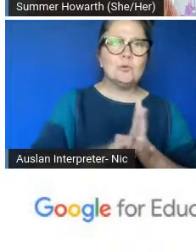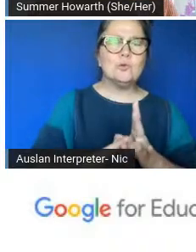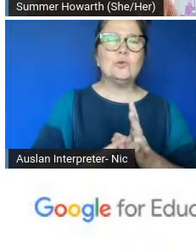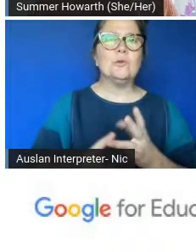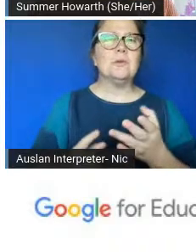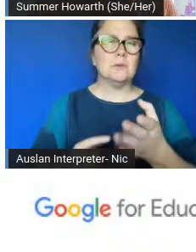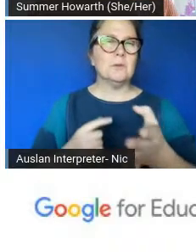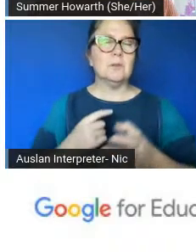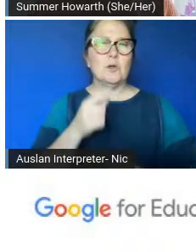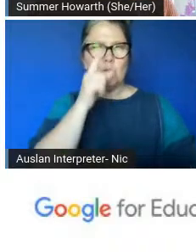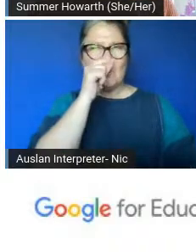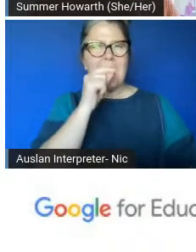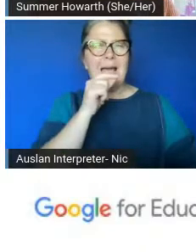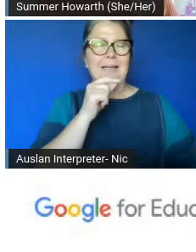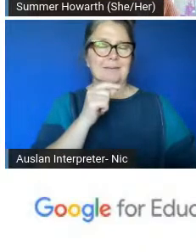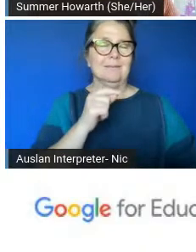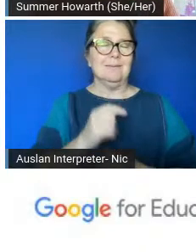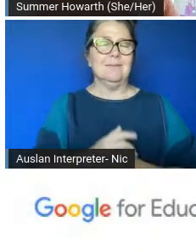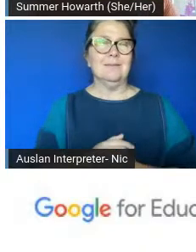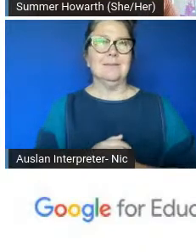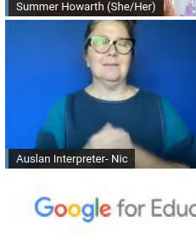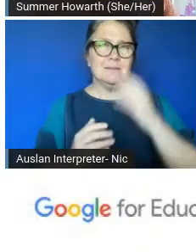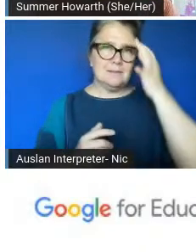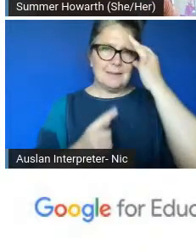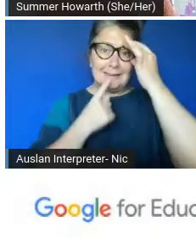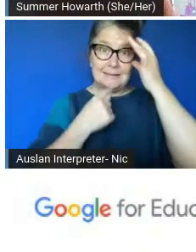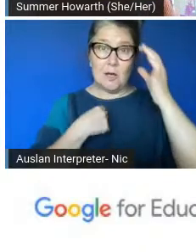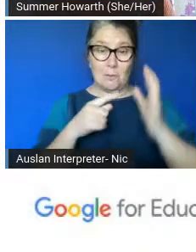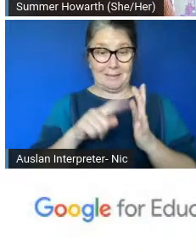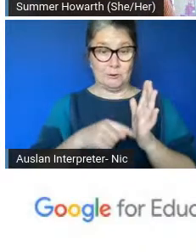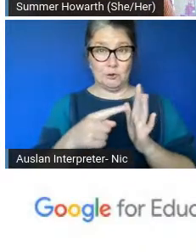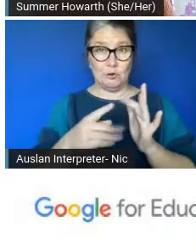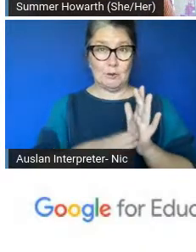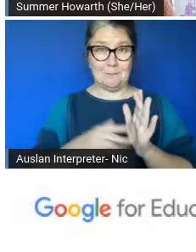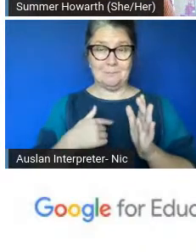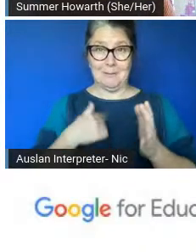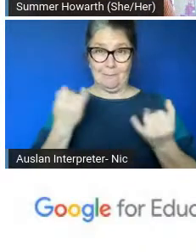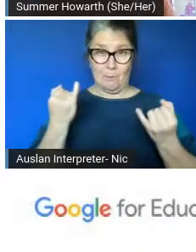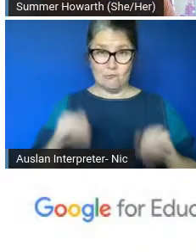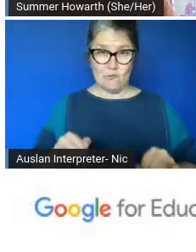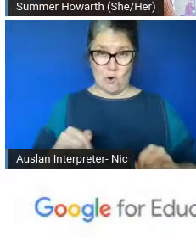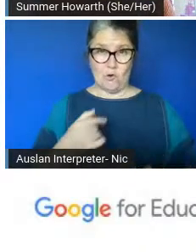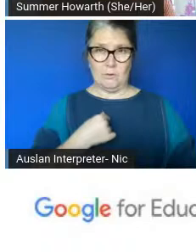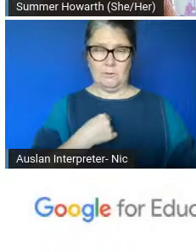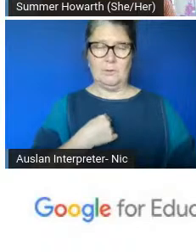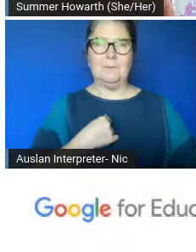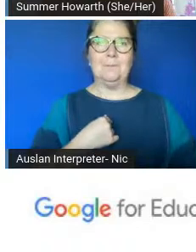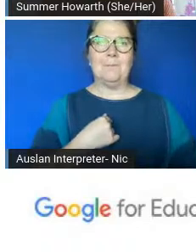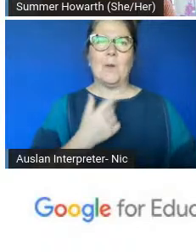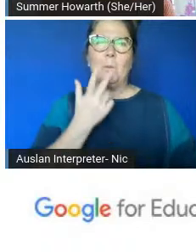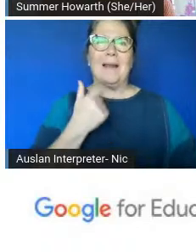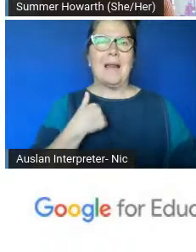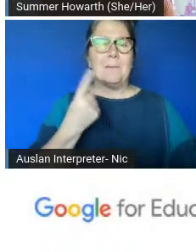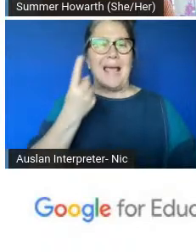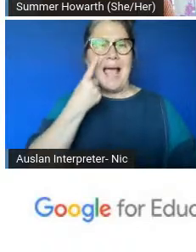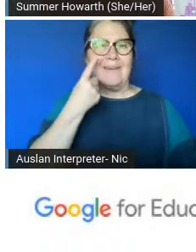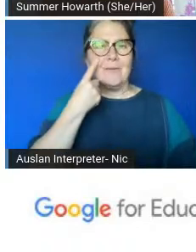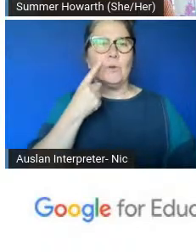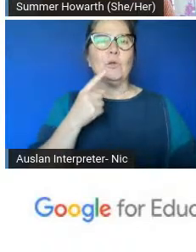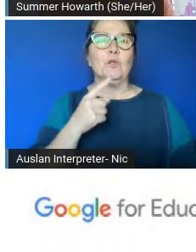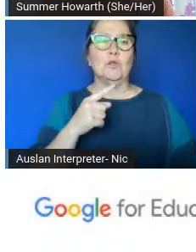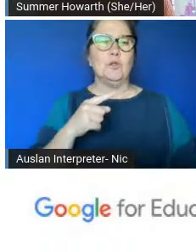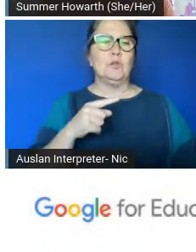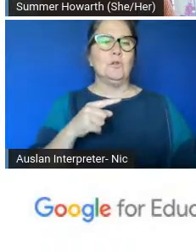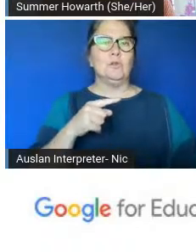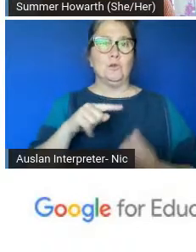check that just to make sure I'm right. And Jim, let me know if I'm wrong, because it could well be wrong. If I go into Tracy into yours,